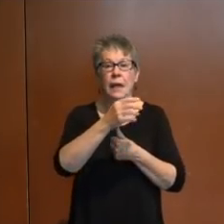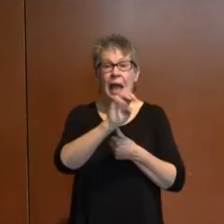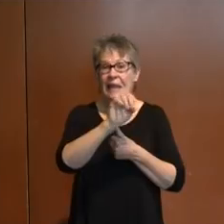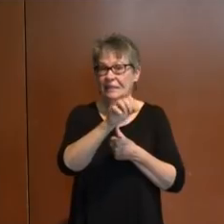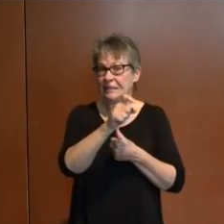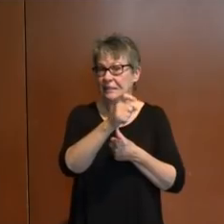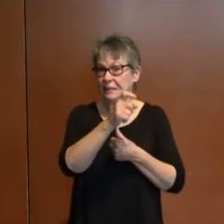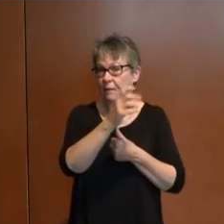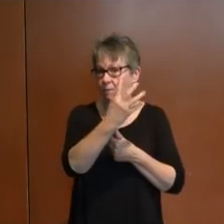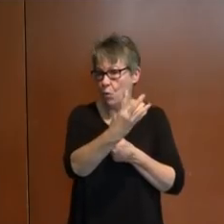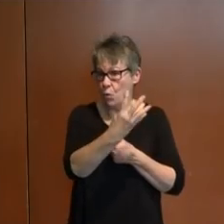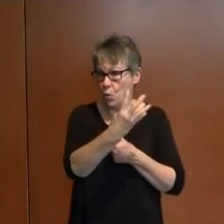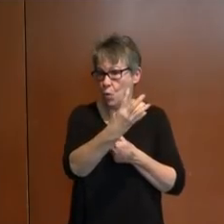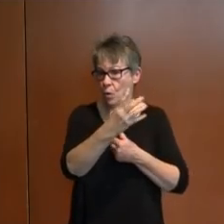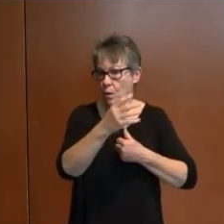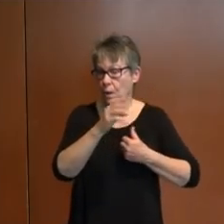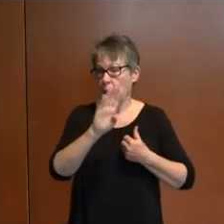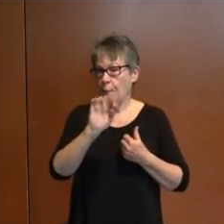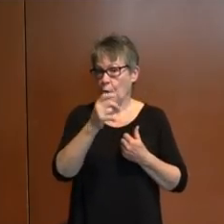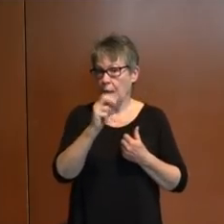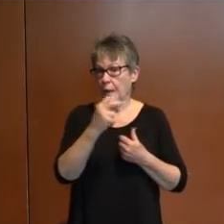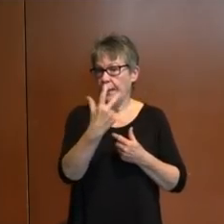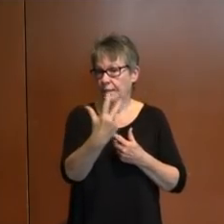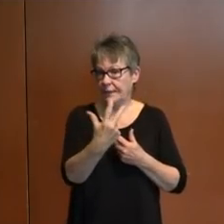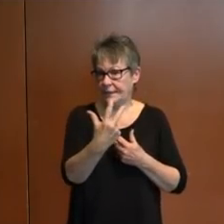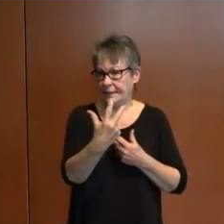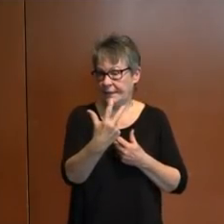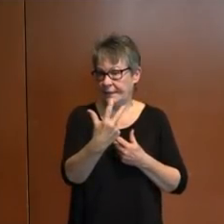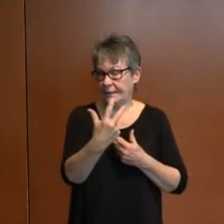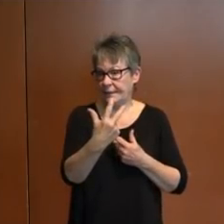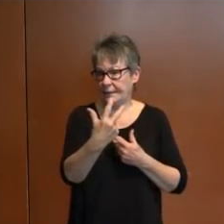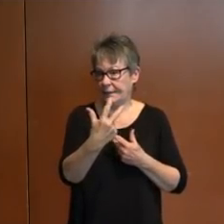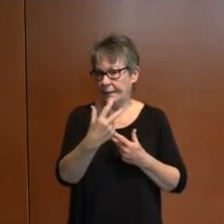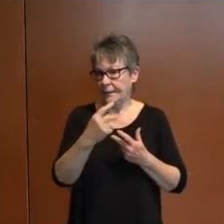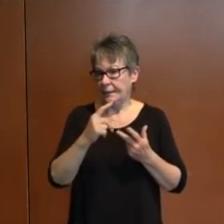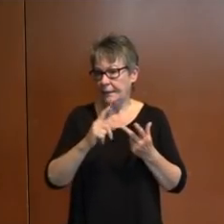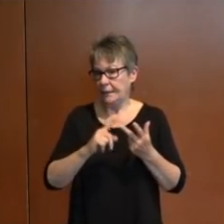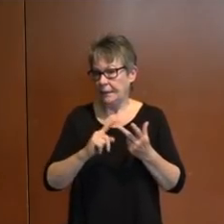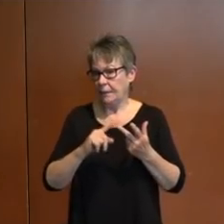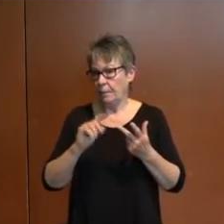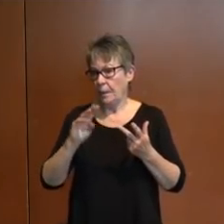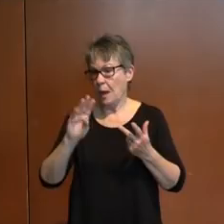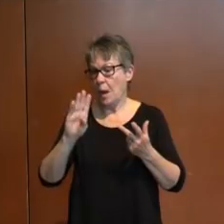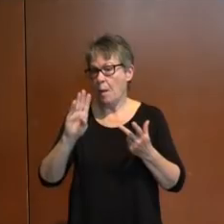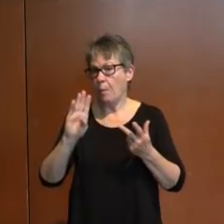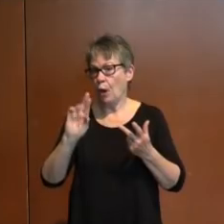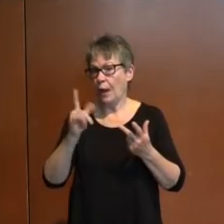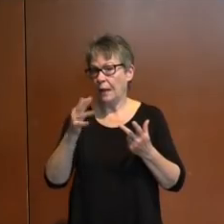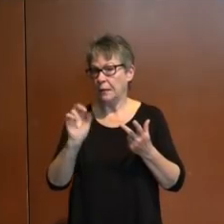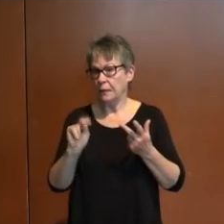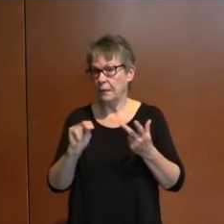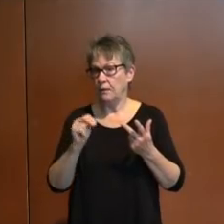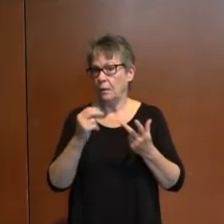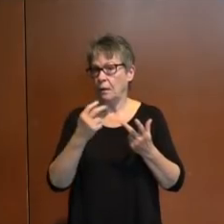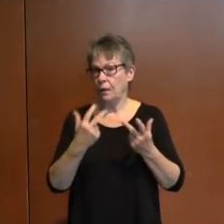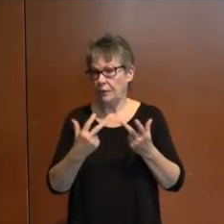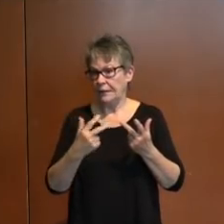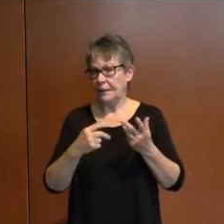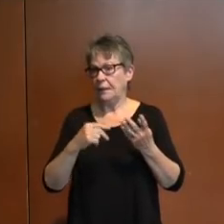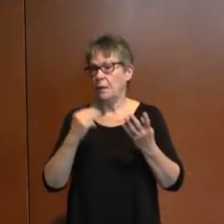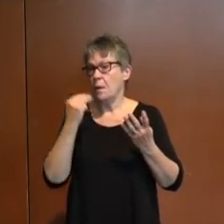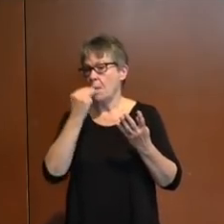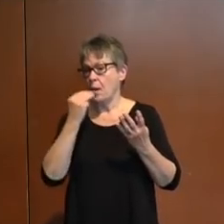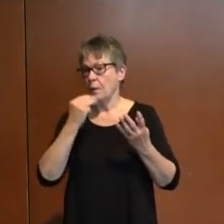Bergen, 3 in Middlesex, 2 in Burlington, 2 in Monmouth, 2 in Morris, 1